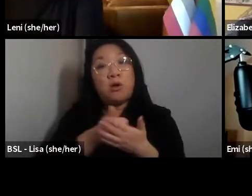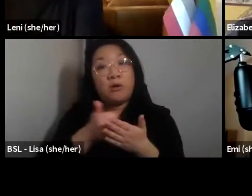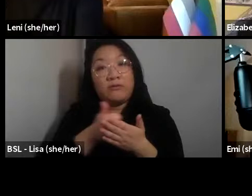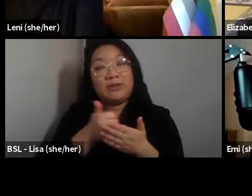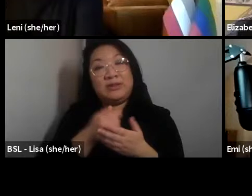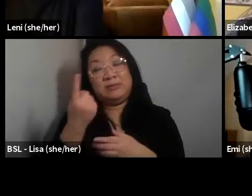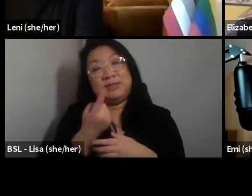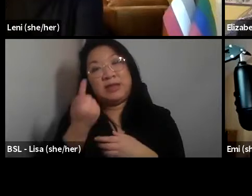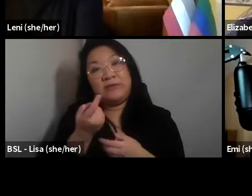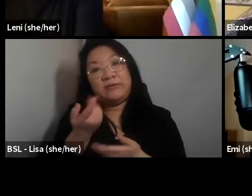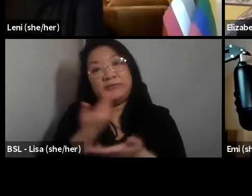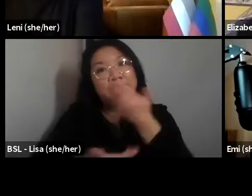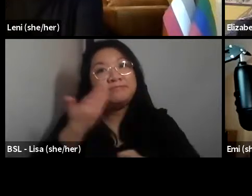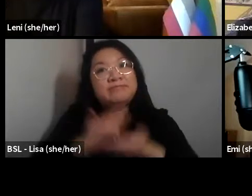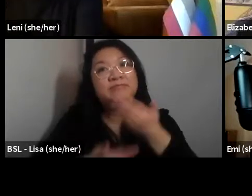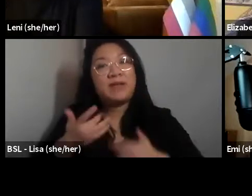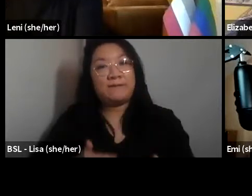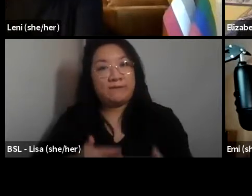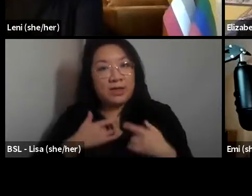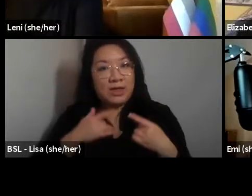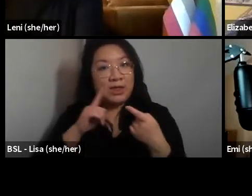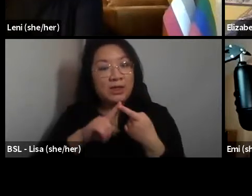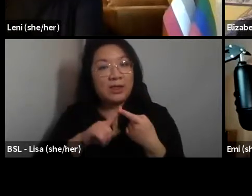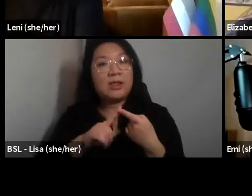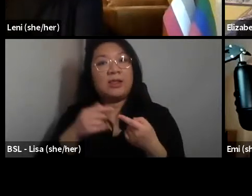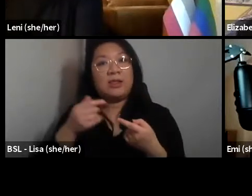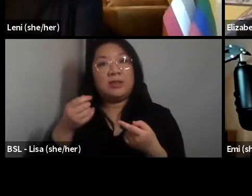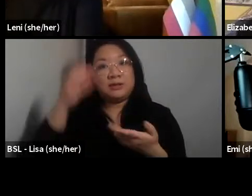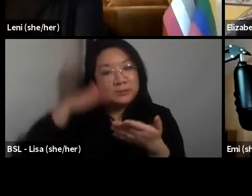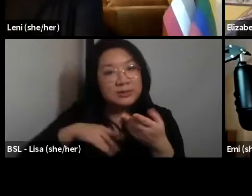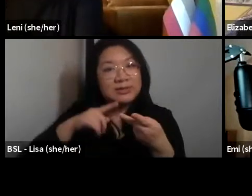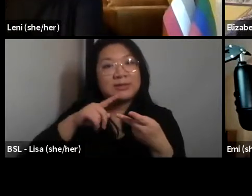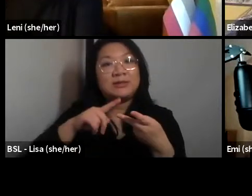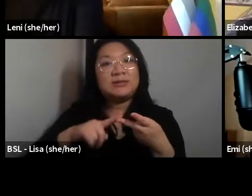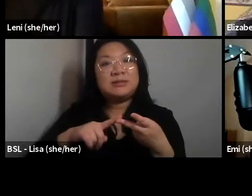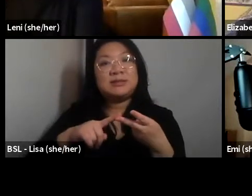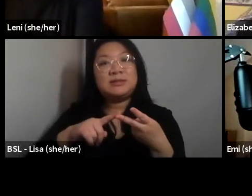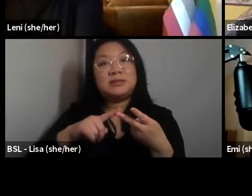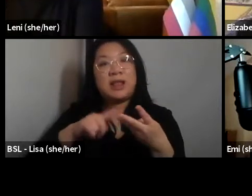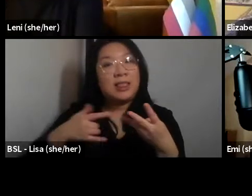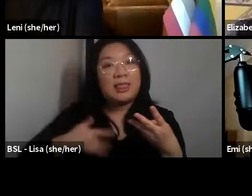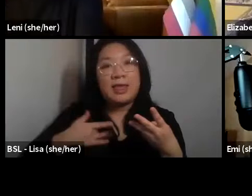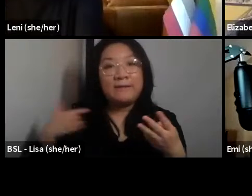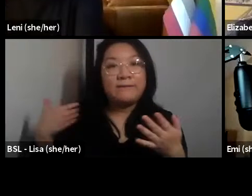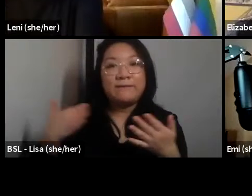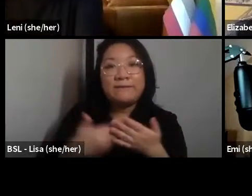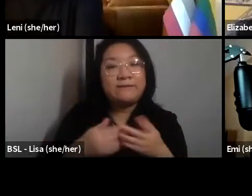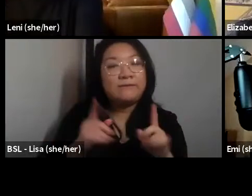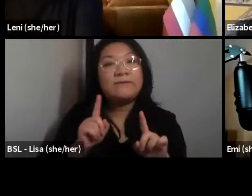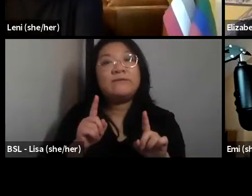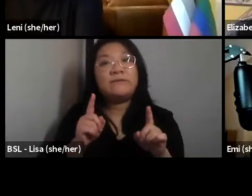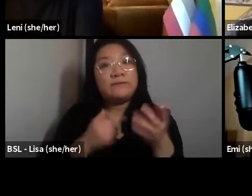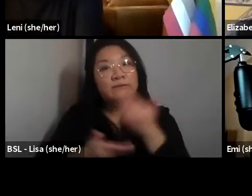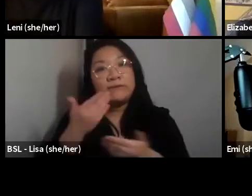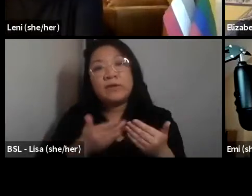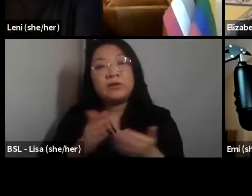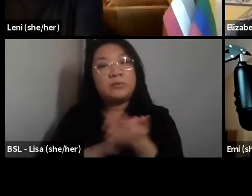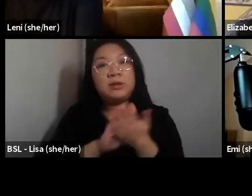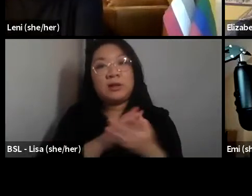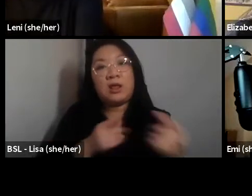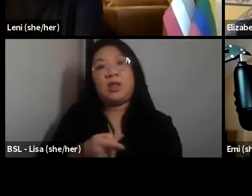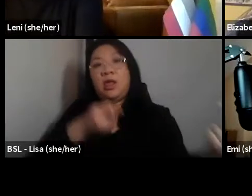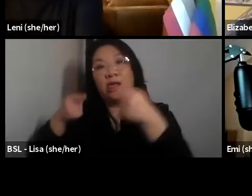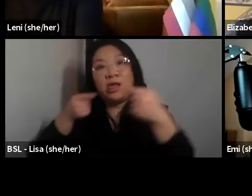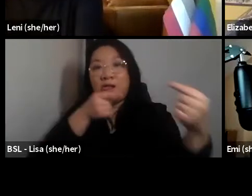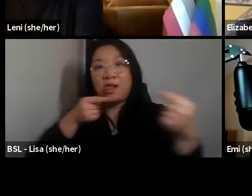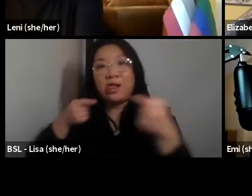you exactly how they feel and how they, you know, what they have to experience. They're not trying to have a go. They're not trying to make you feel bad. They're not trying to do any of